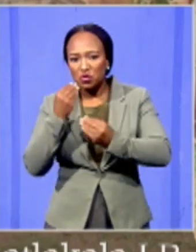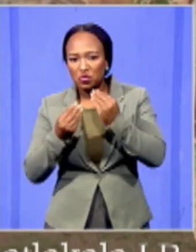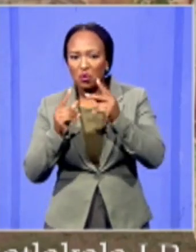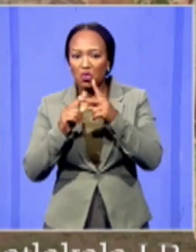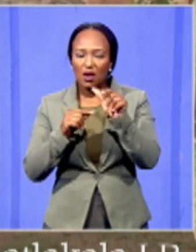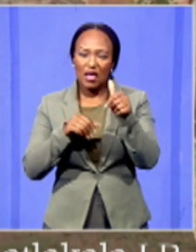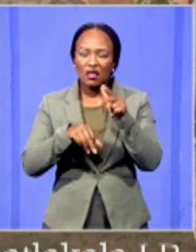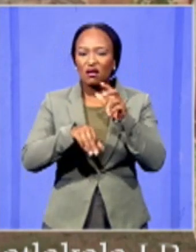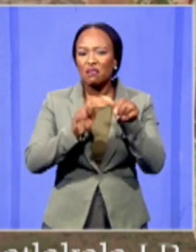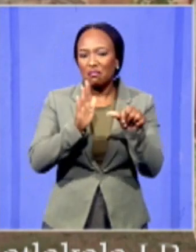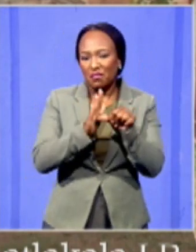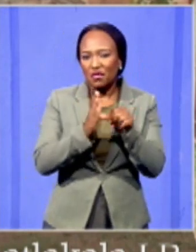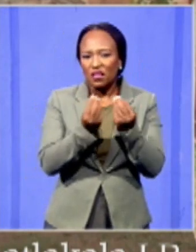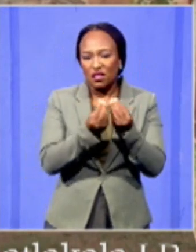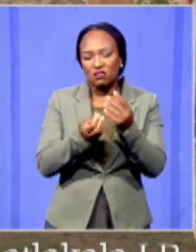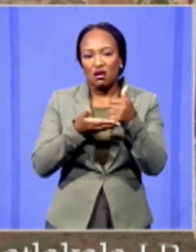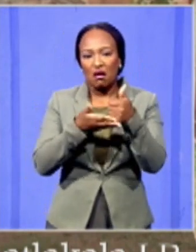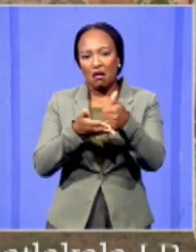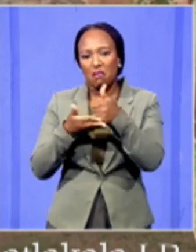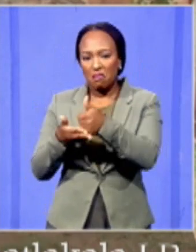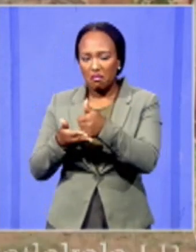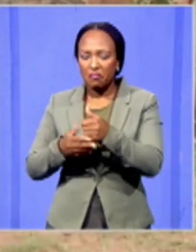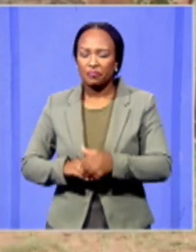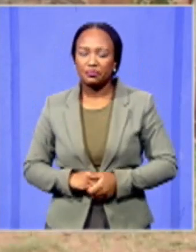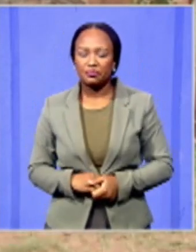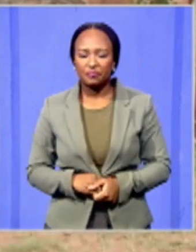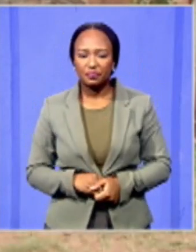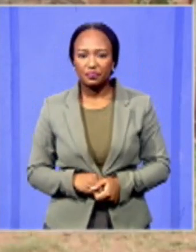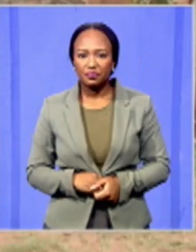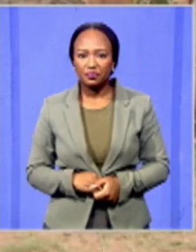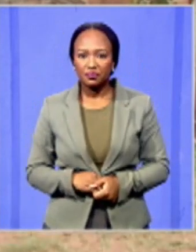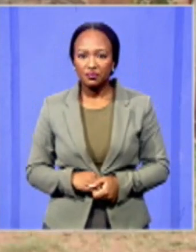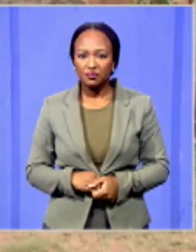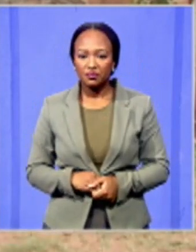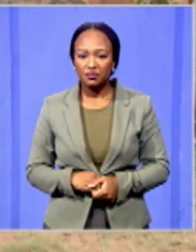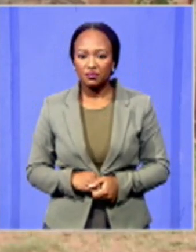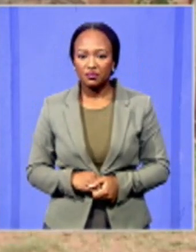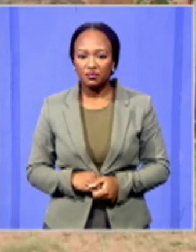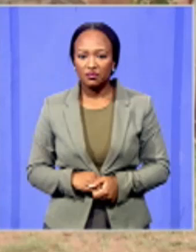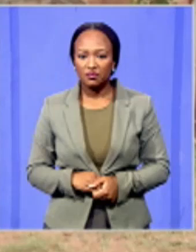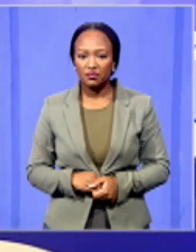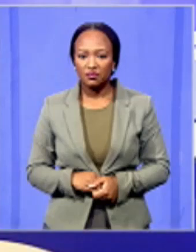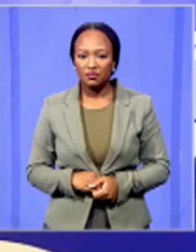tše bohlokwa. Nna ke Koketšo Motau wa ditaba tša SABC Mmamatlakala.